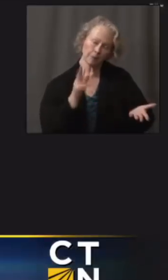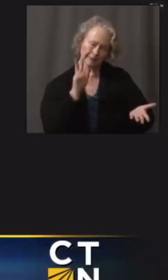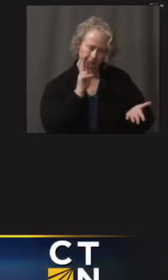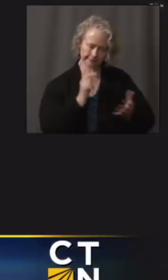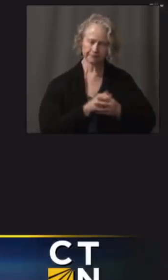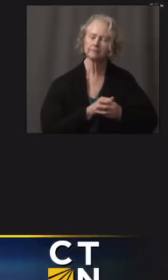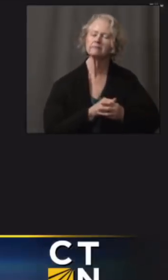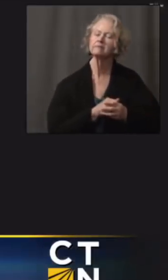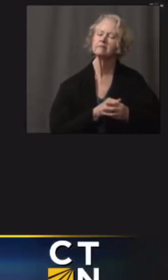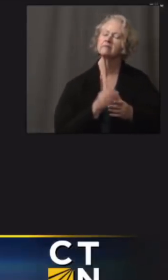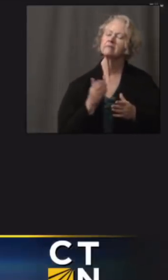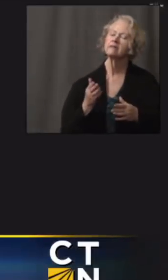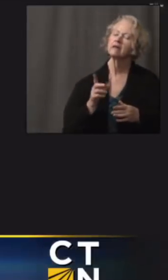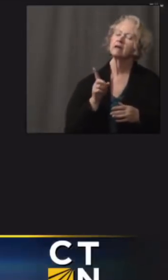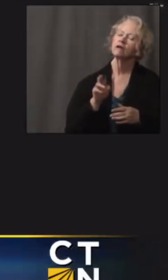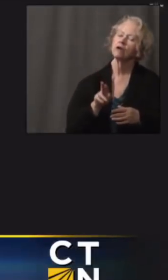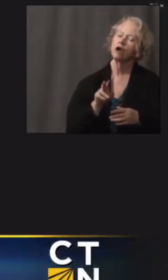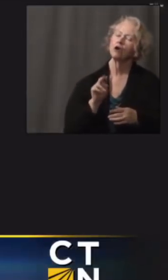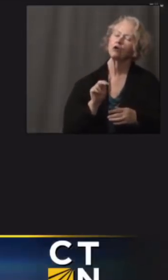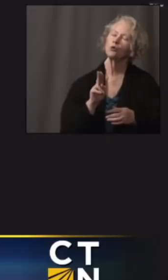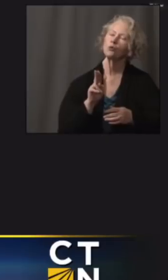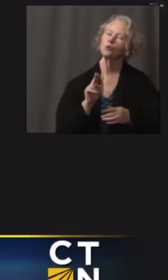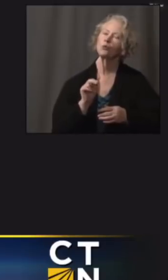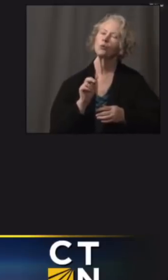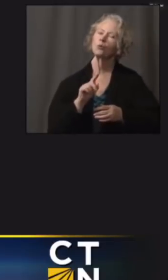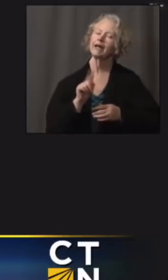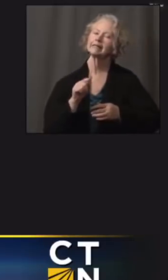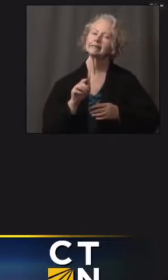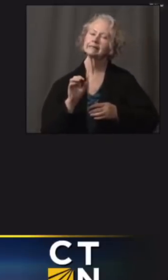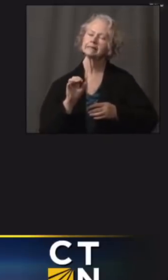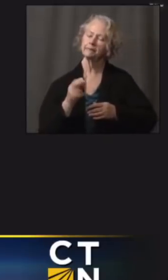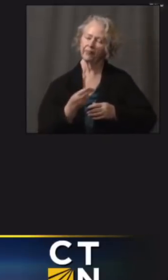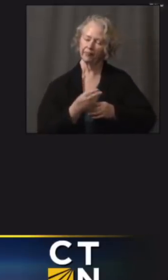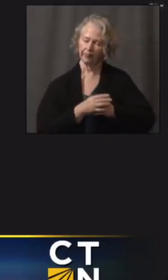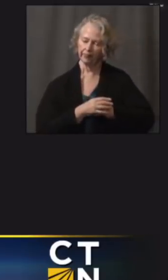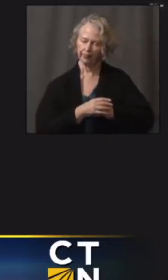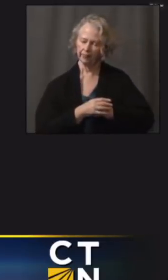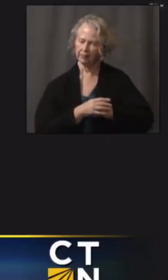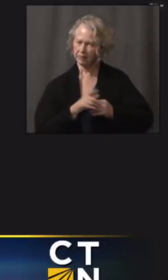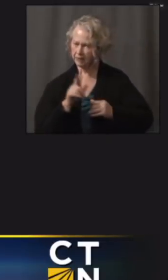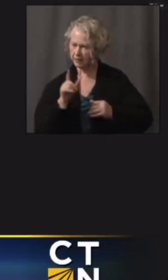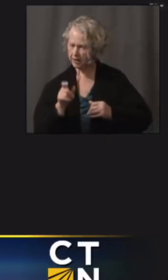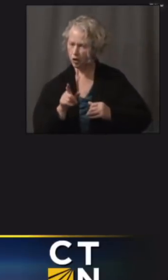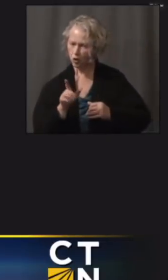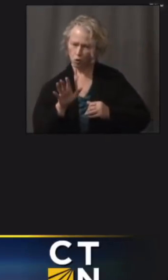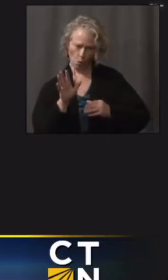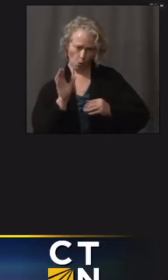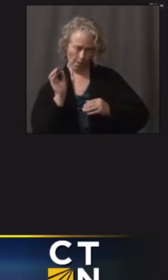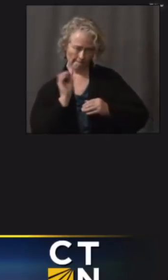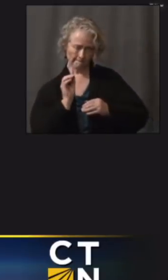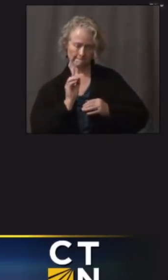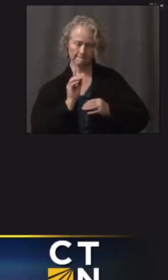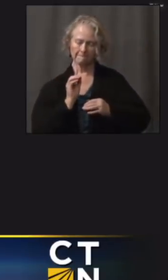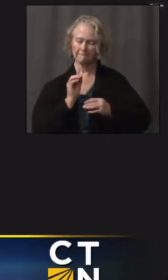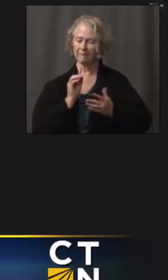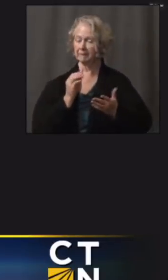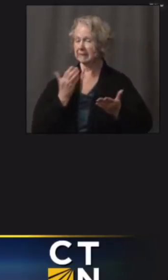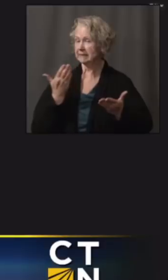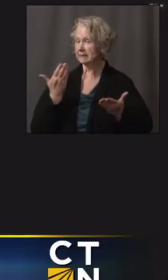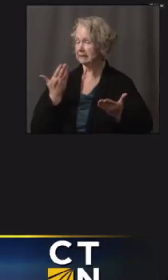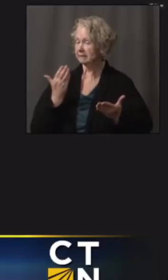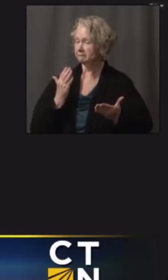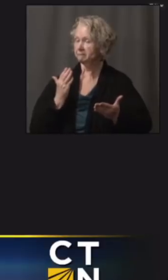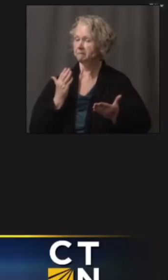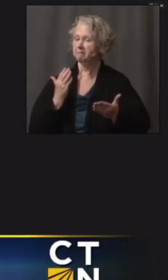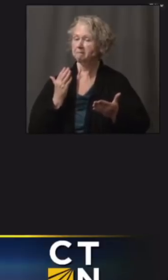And finally, Dr. Nunez-Smith, could I ask you your opinion? I mean, it seems like